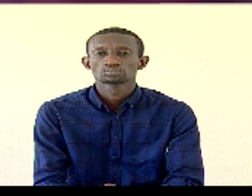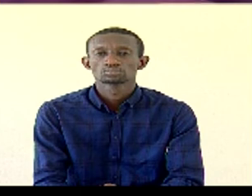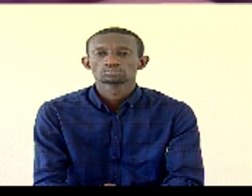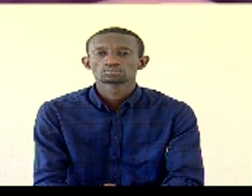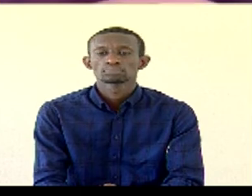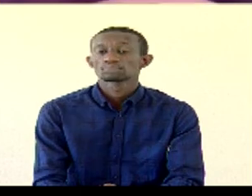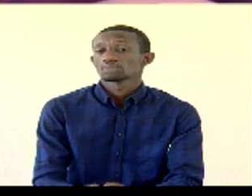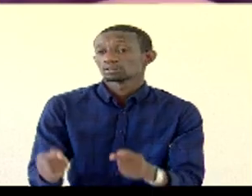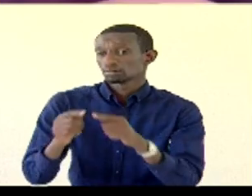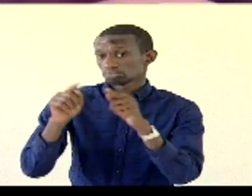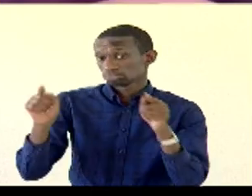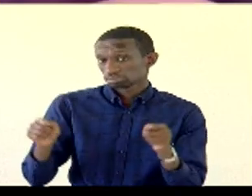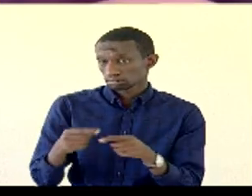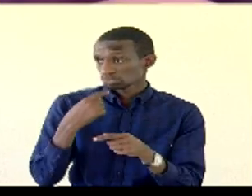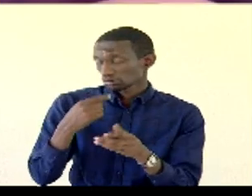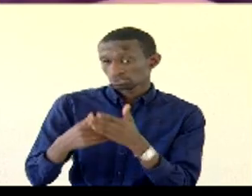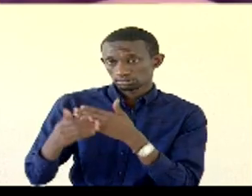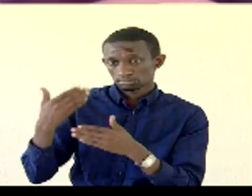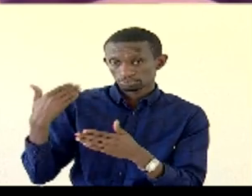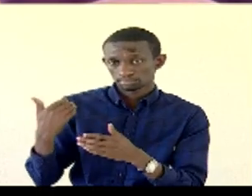That's the mitosis we're talking about.